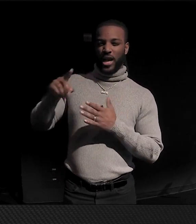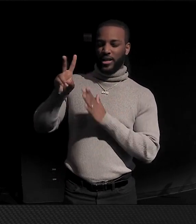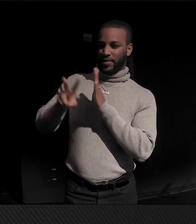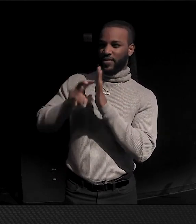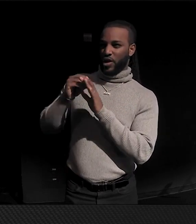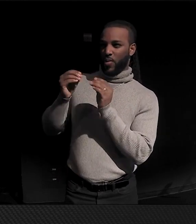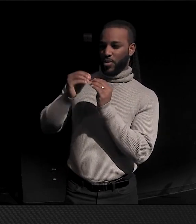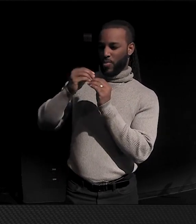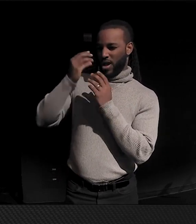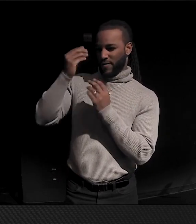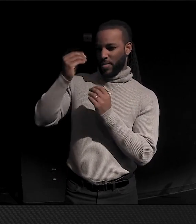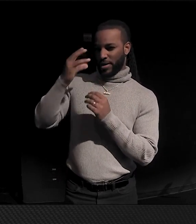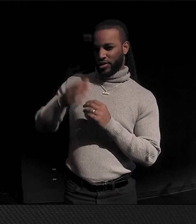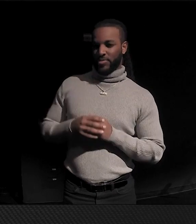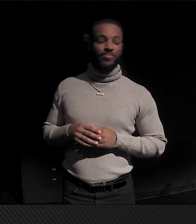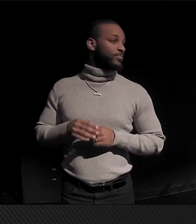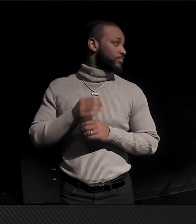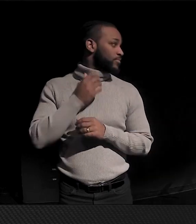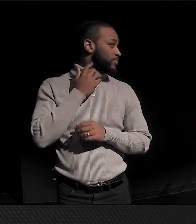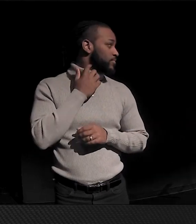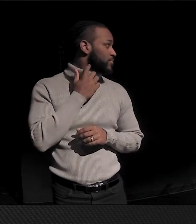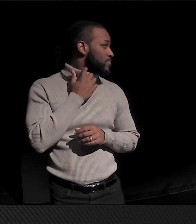more information about it.